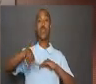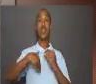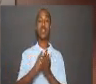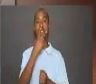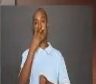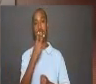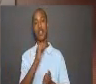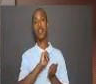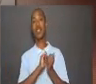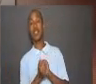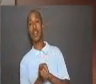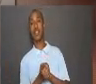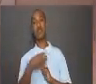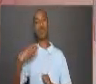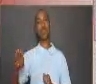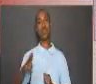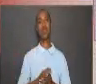indicator turns blue.